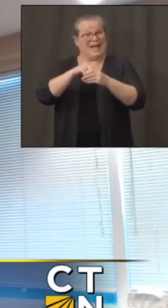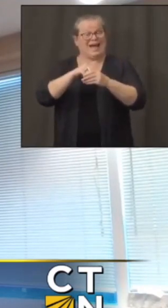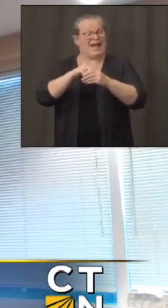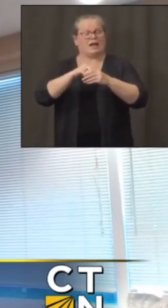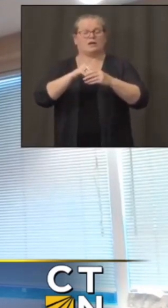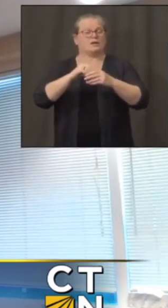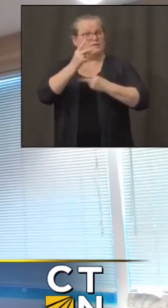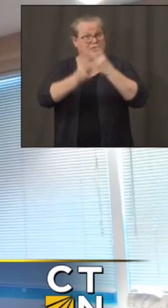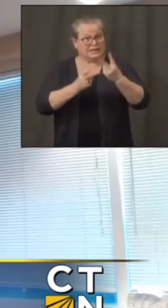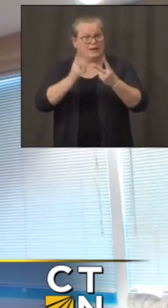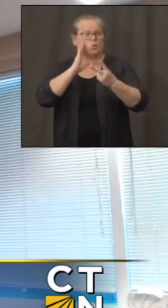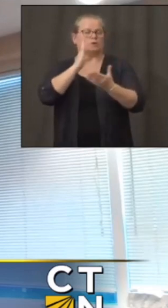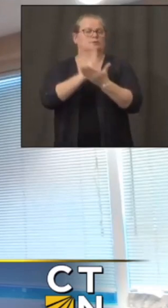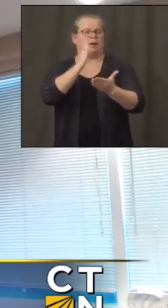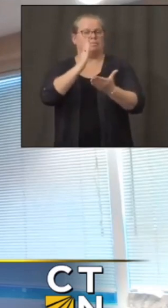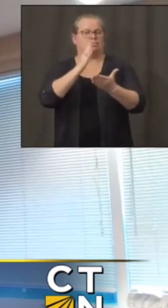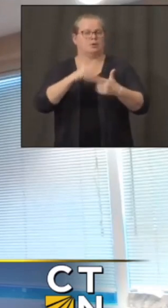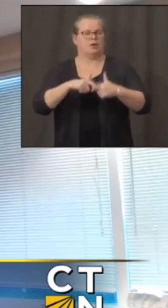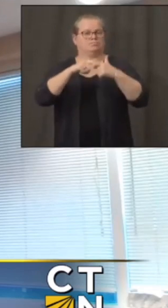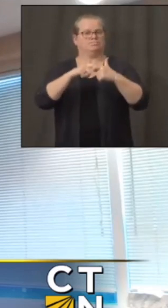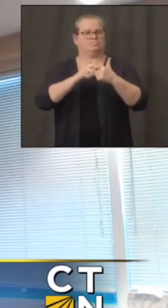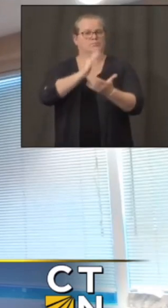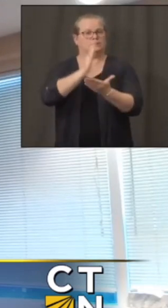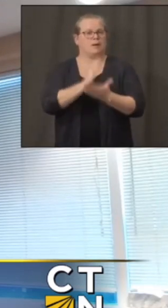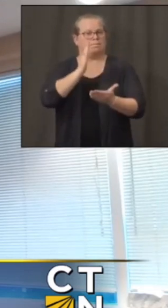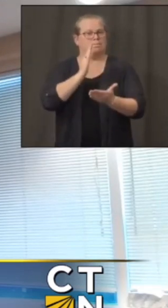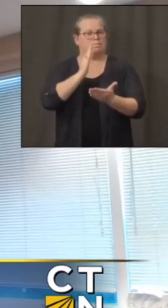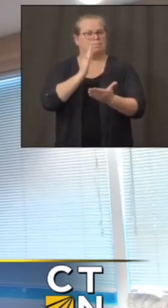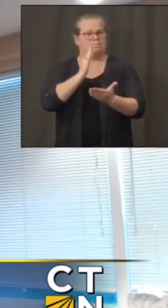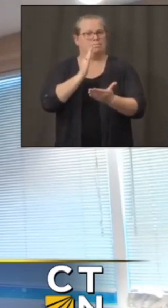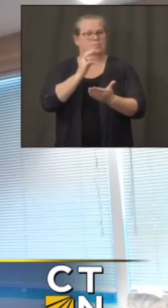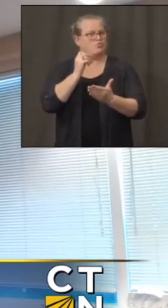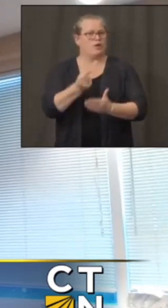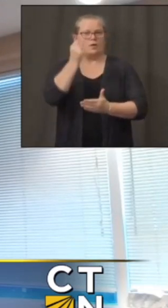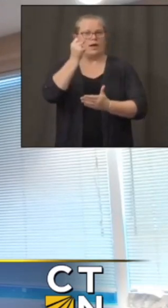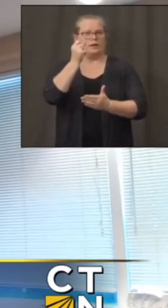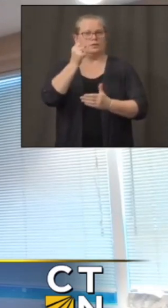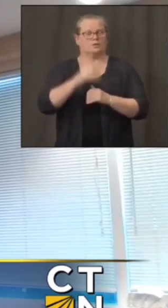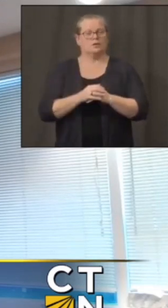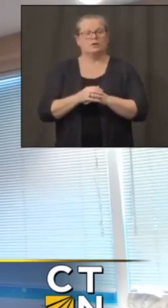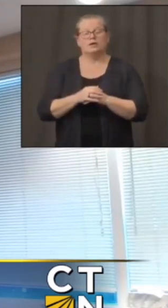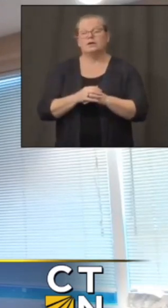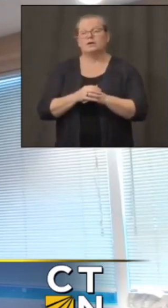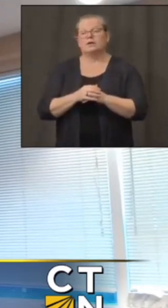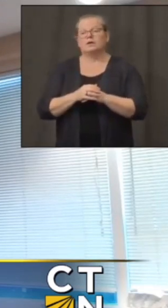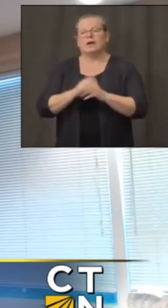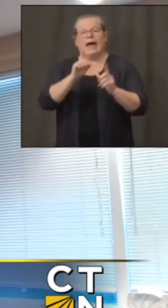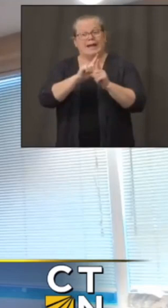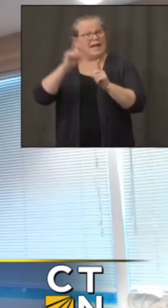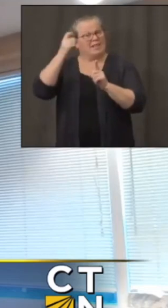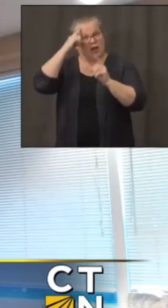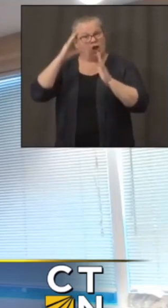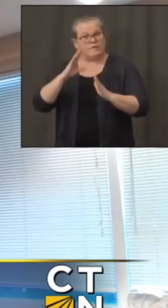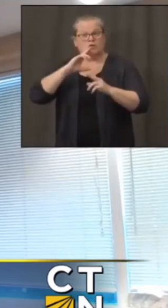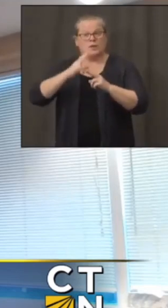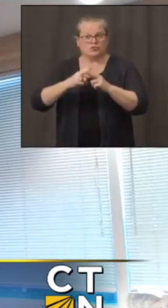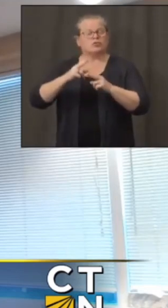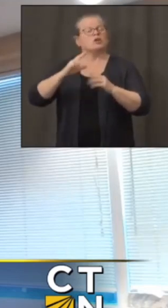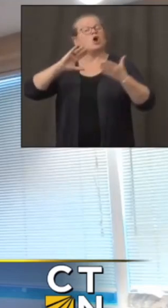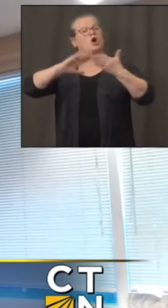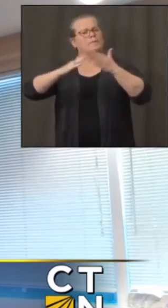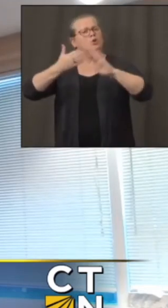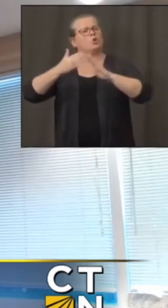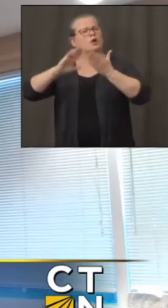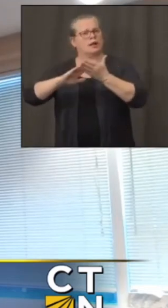then, as the governor mentioned, we'll keep monitoring community spread. And when we think it's necessary, we